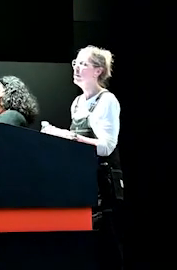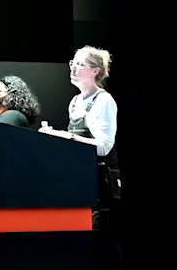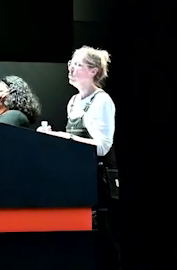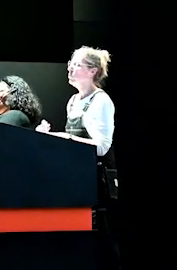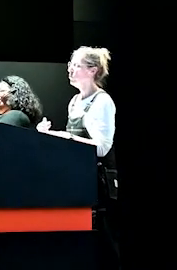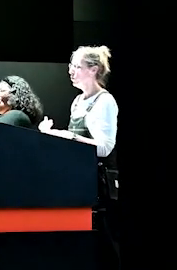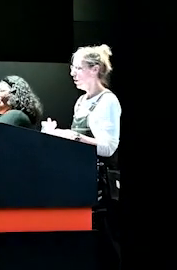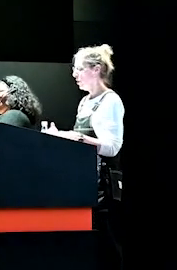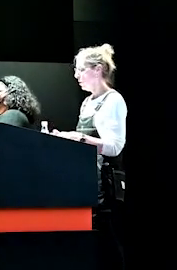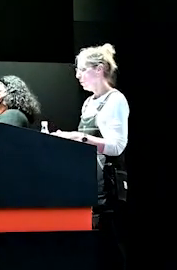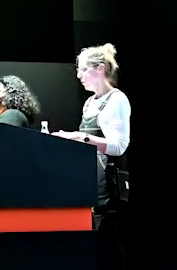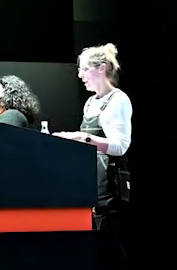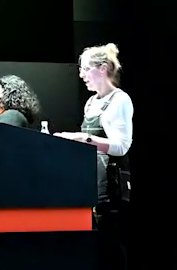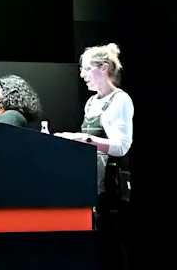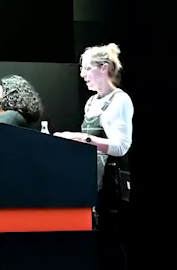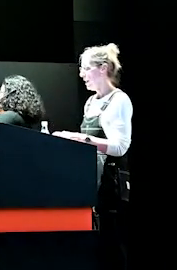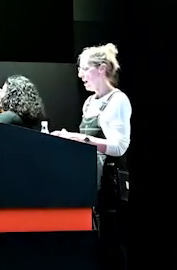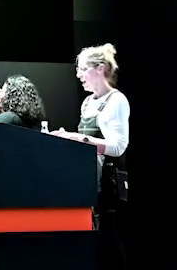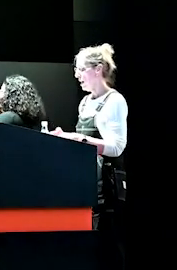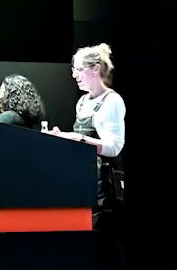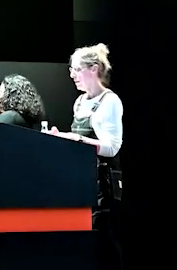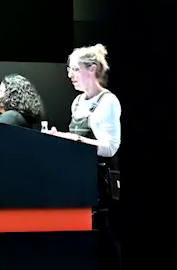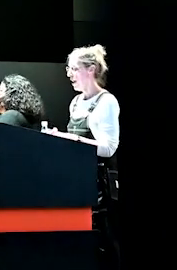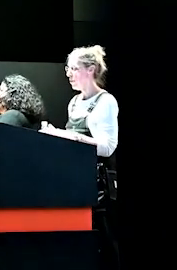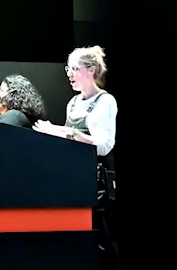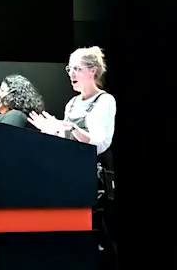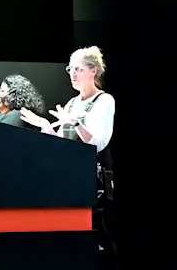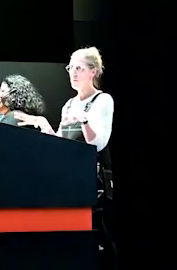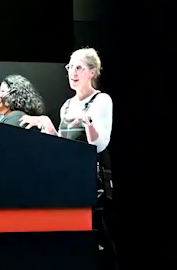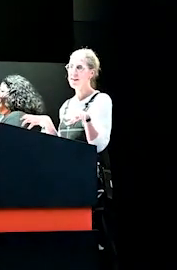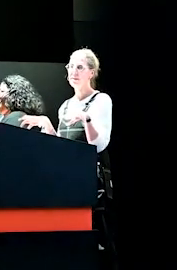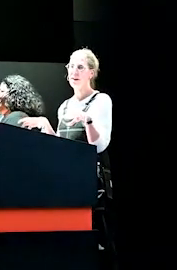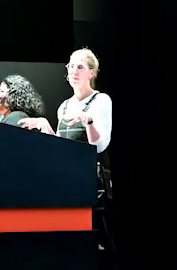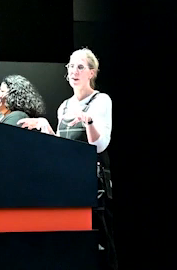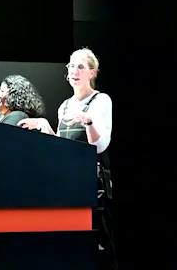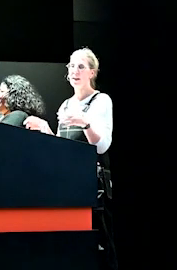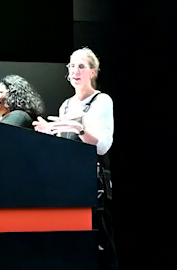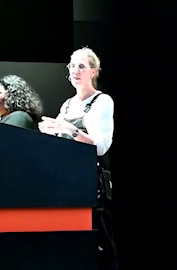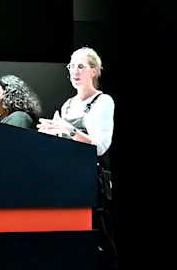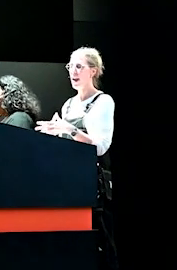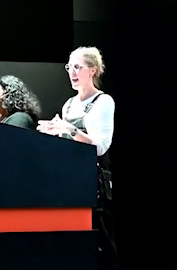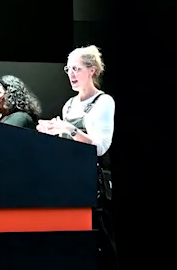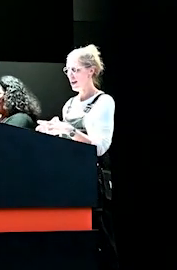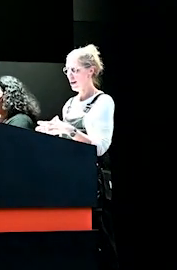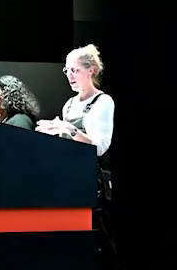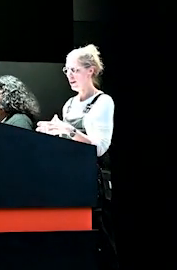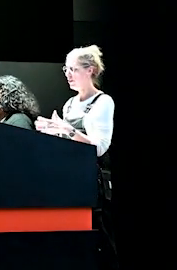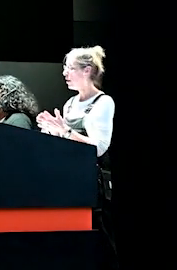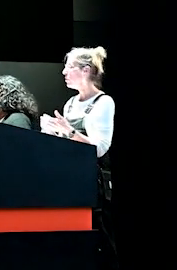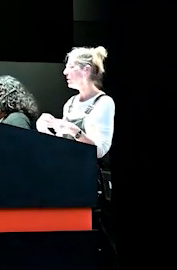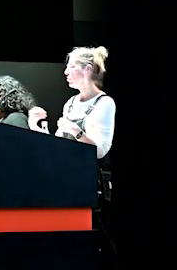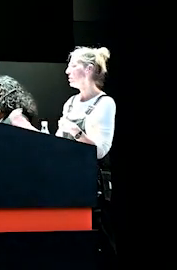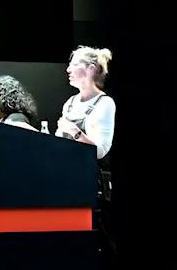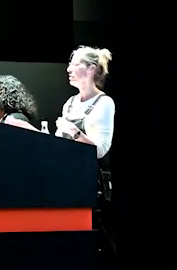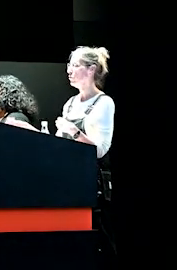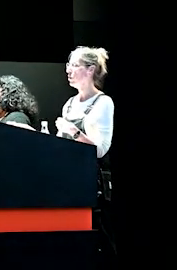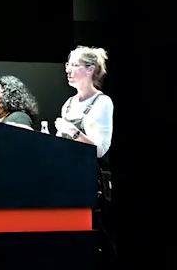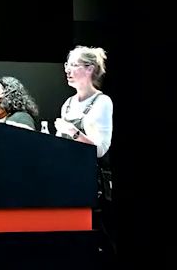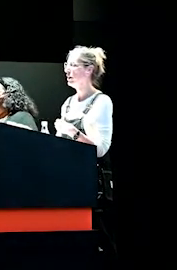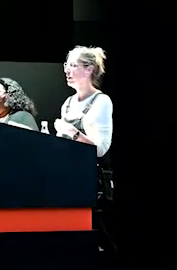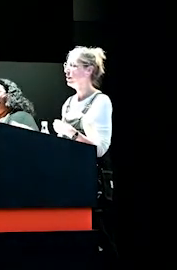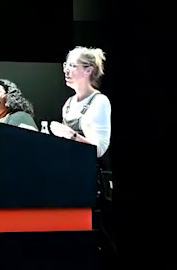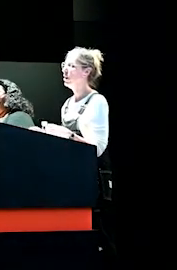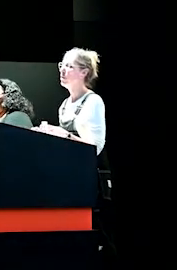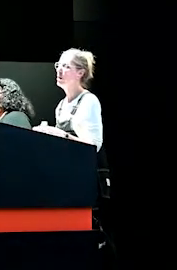brand. So when they were off making something, they would be stretching us